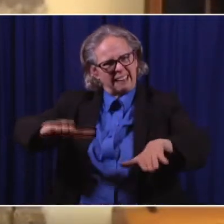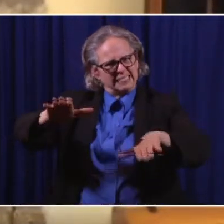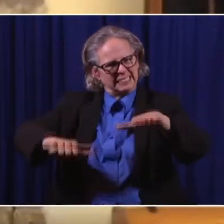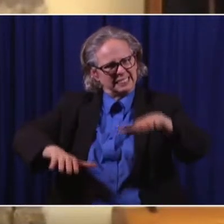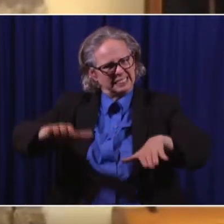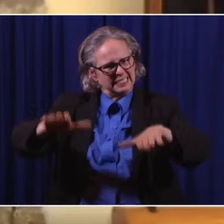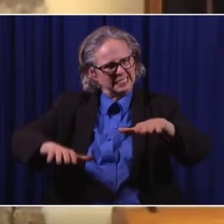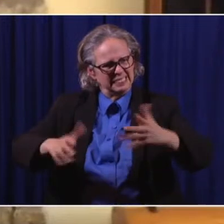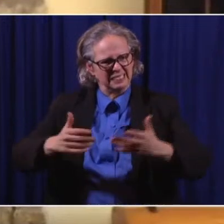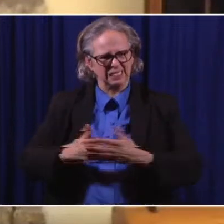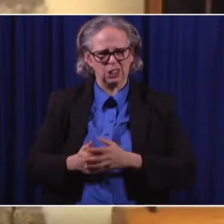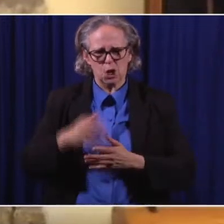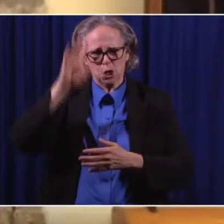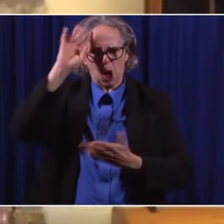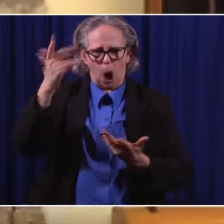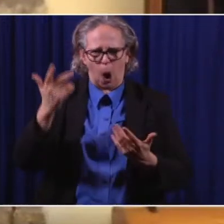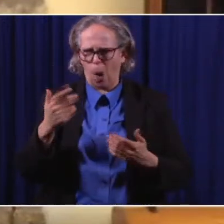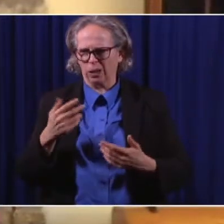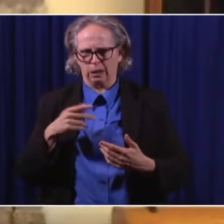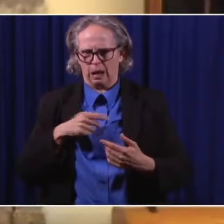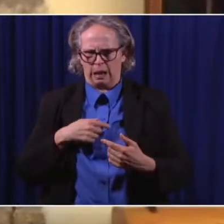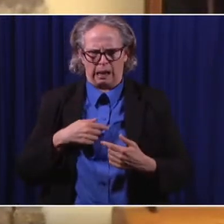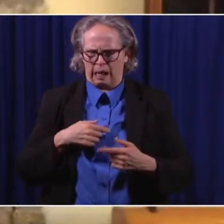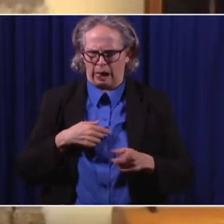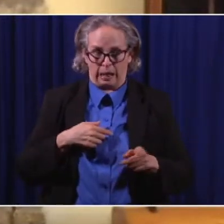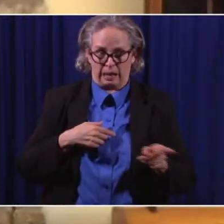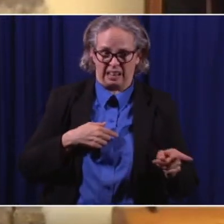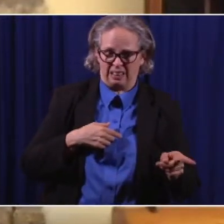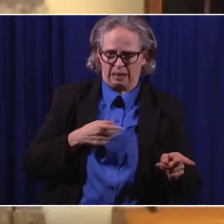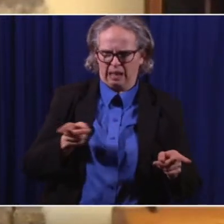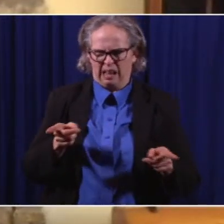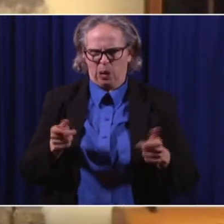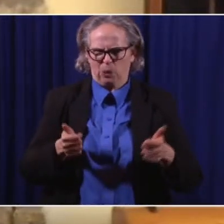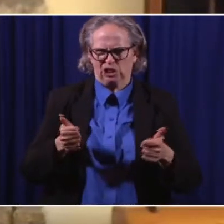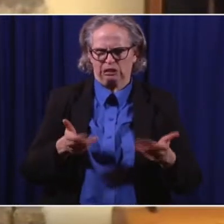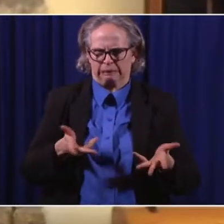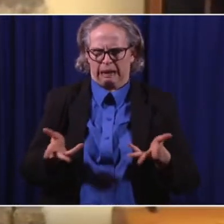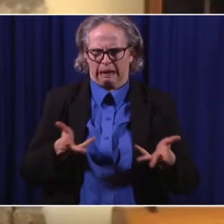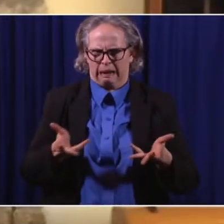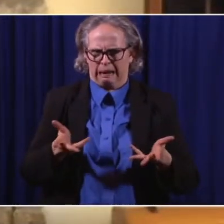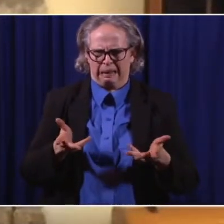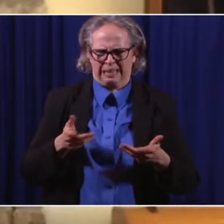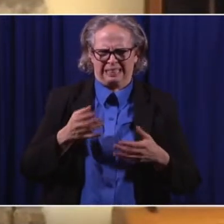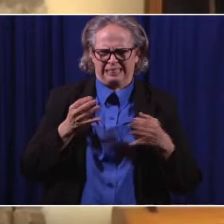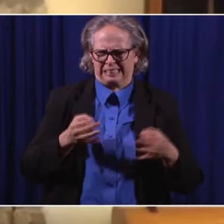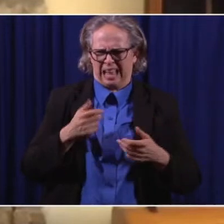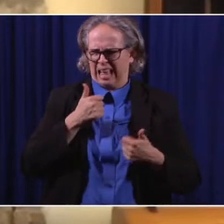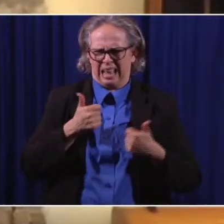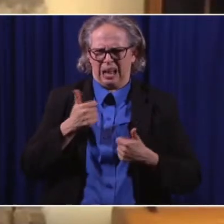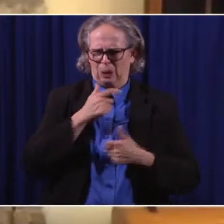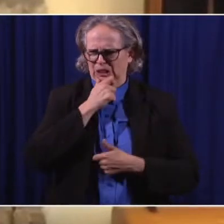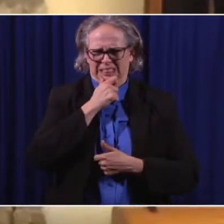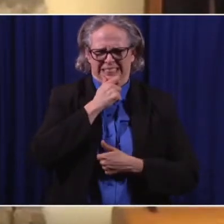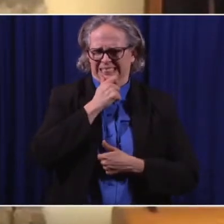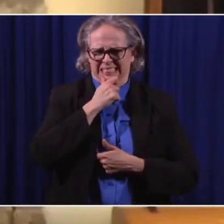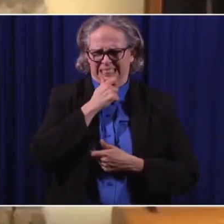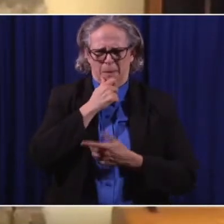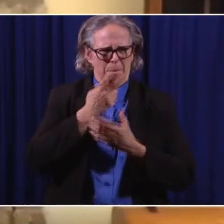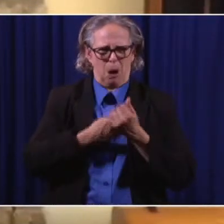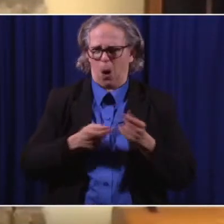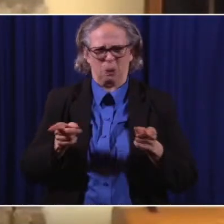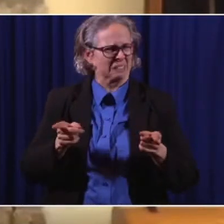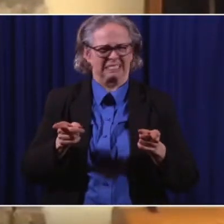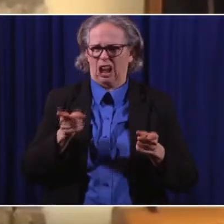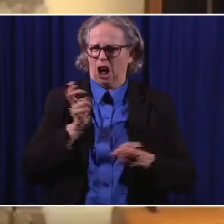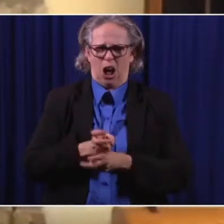Time after time, we're looking at choices, and neither choice is great. In fact, some choices are bad, both